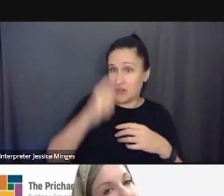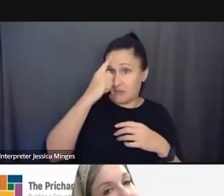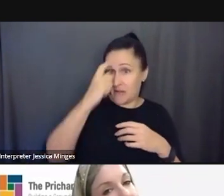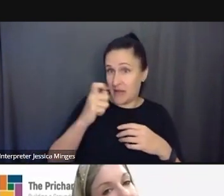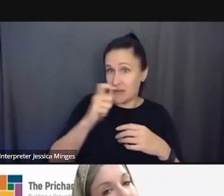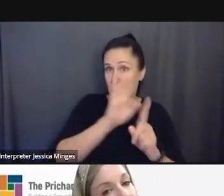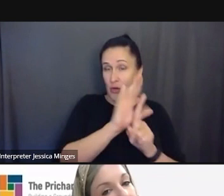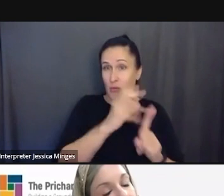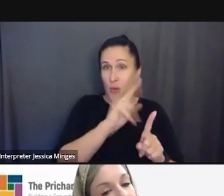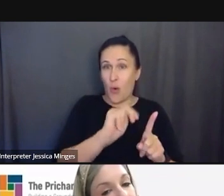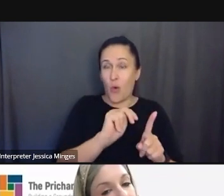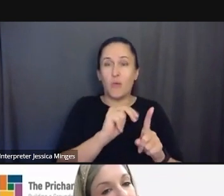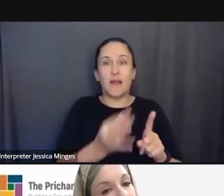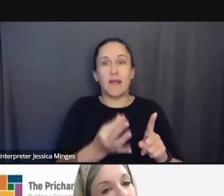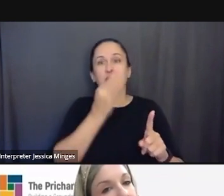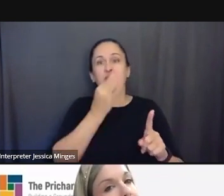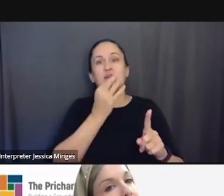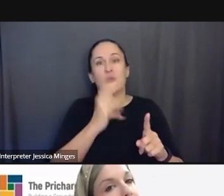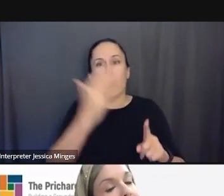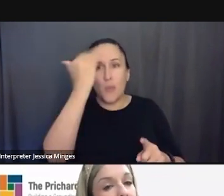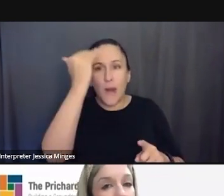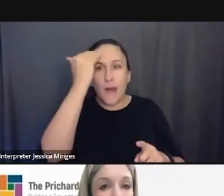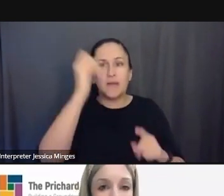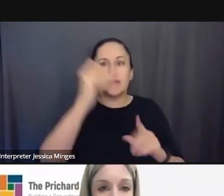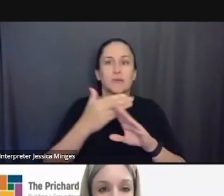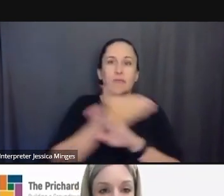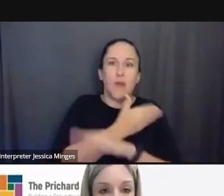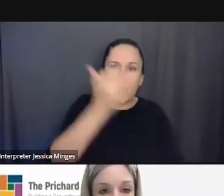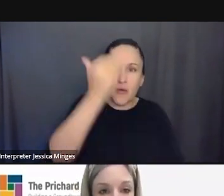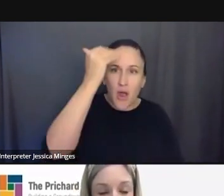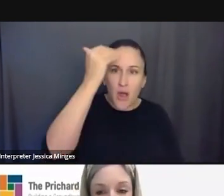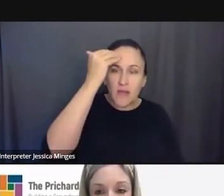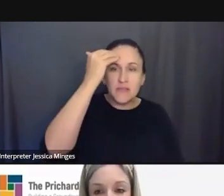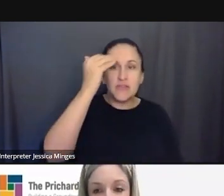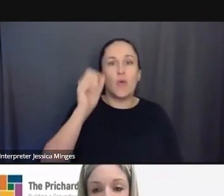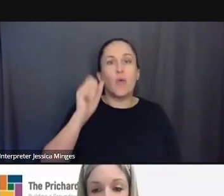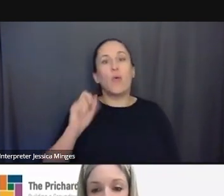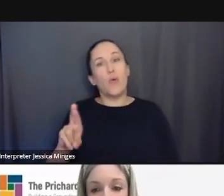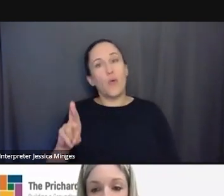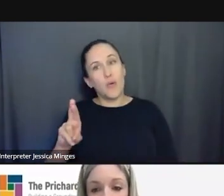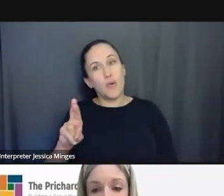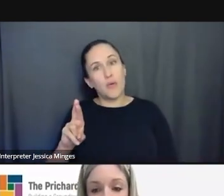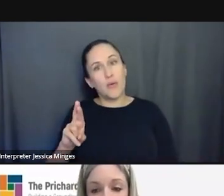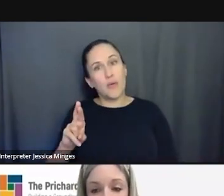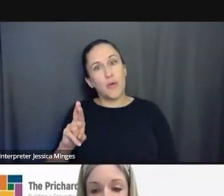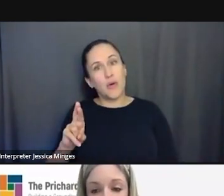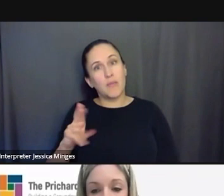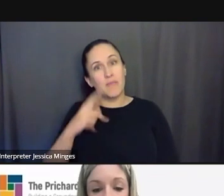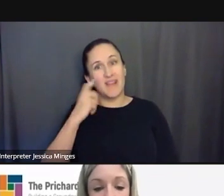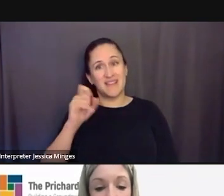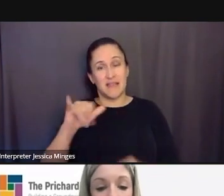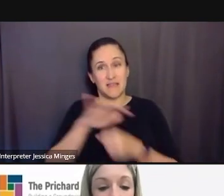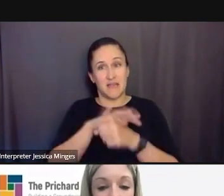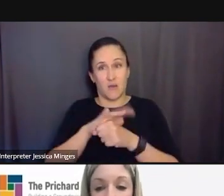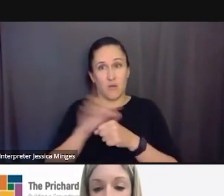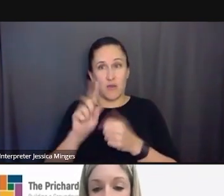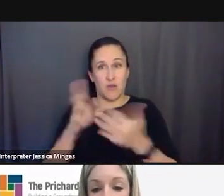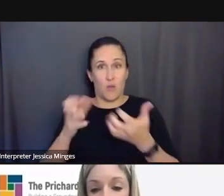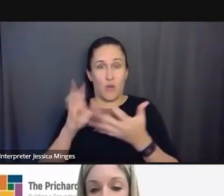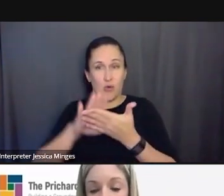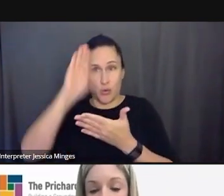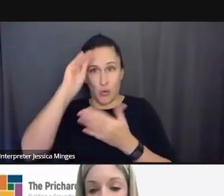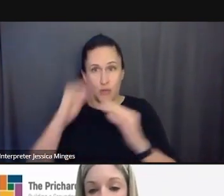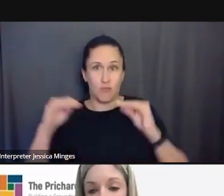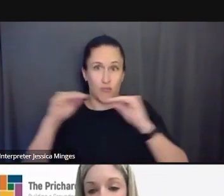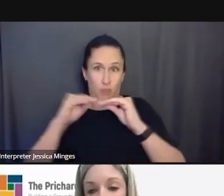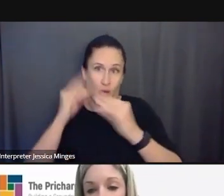their own expertise or awareness or prior knowledge, or it being an area that they wanted to learn